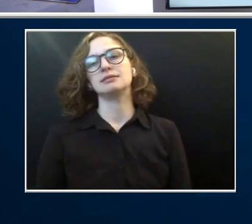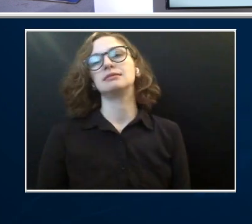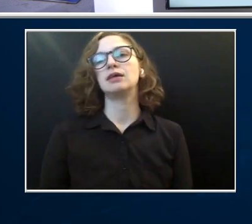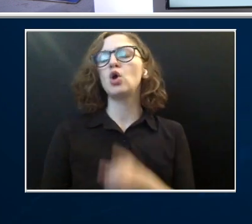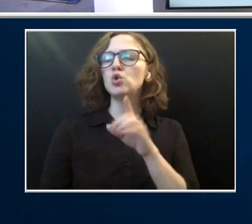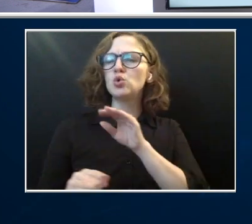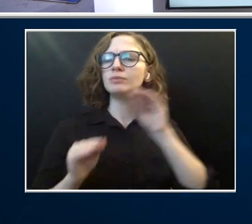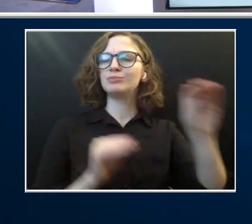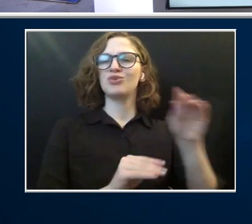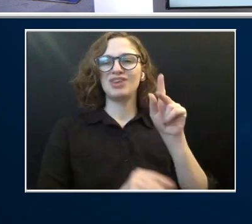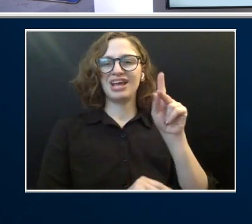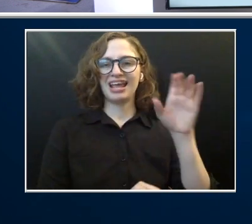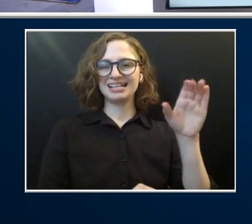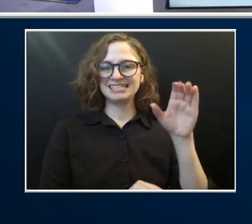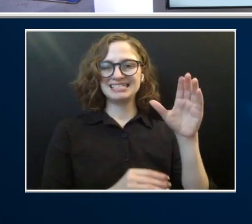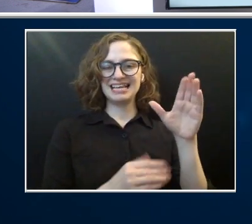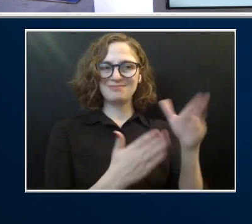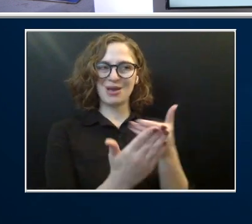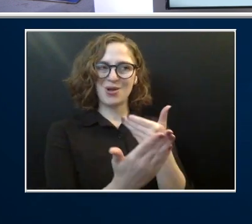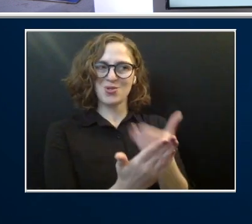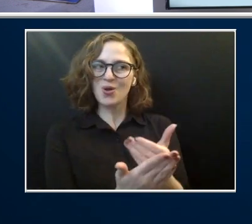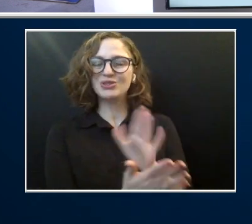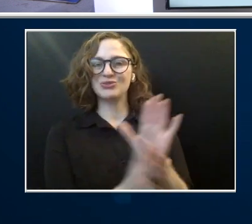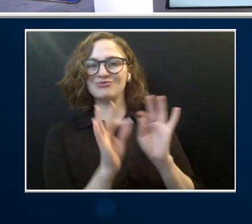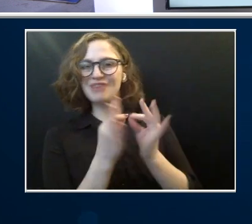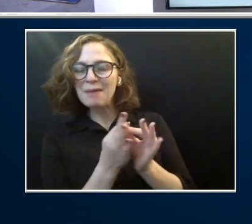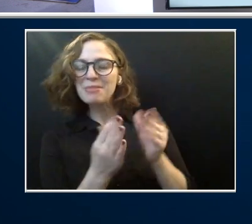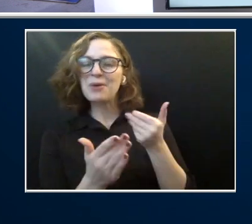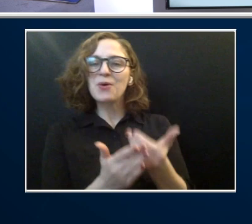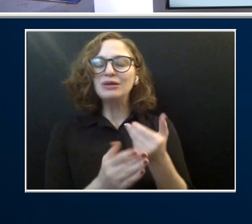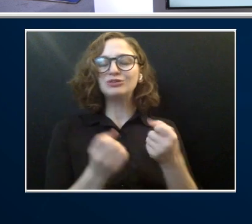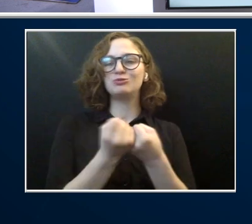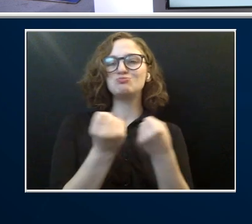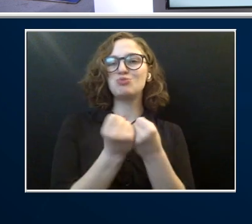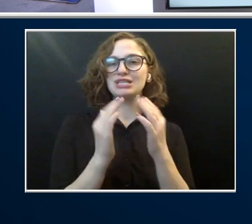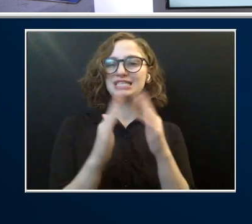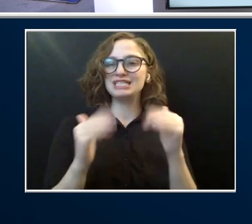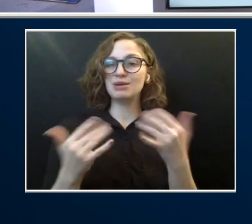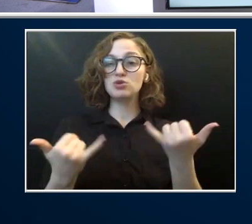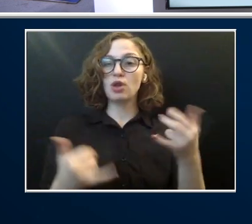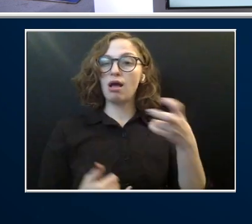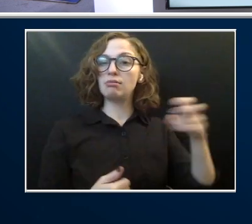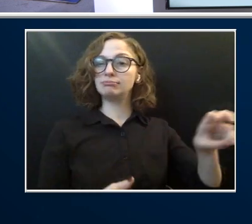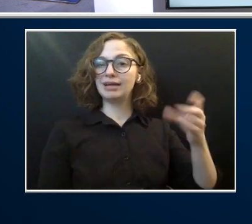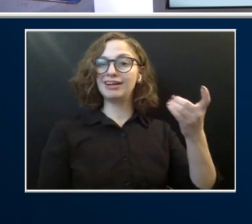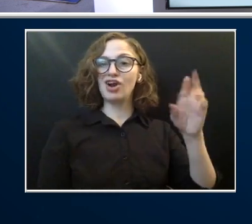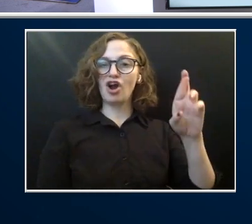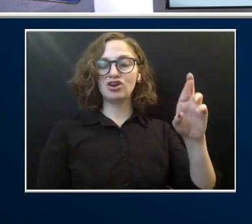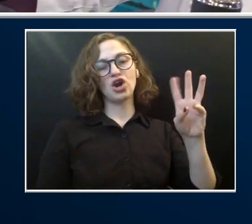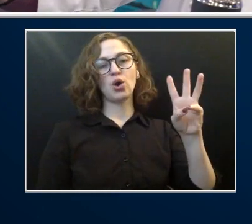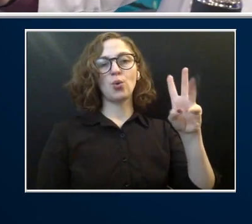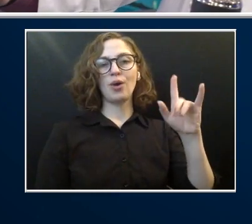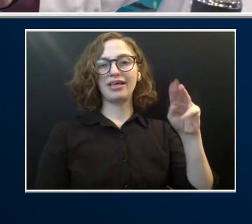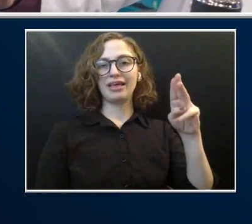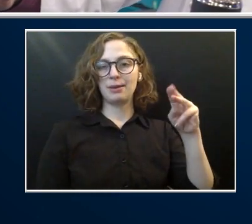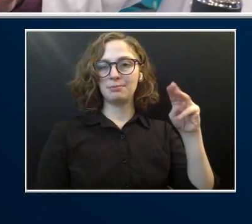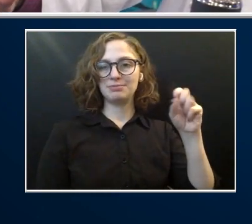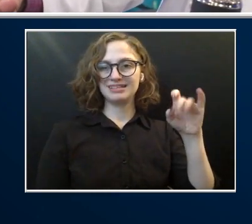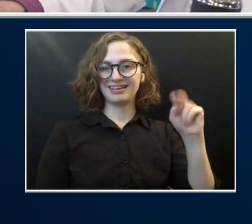actually seeing Dr. Williamson now. And how's that gone? Because he's kind of goofy. I'm just going to say. You should ask him. He's kind of